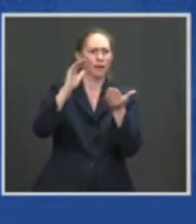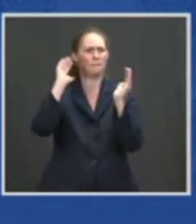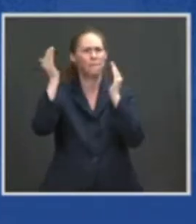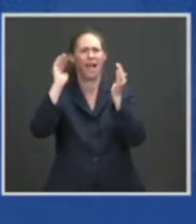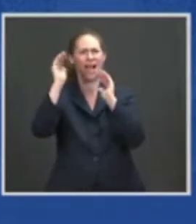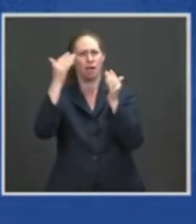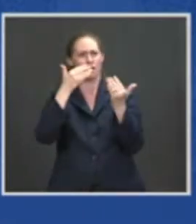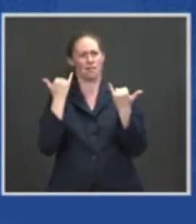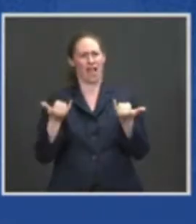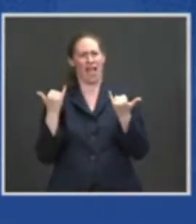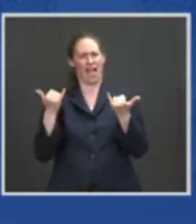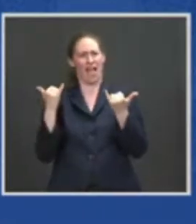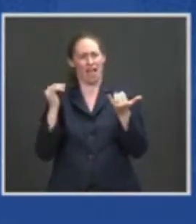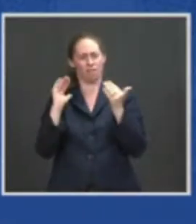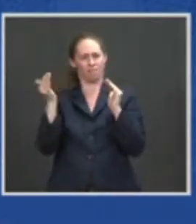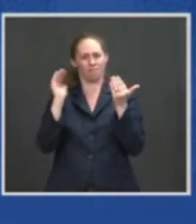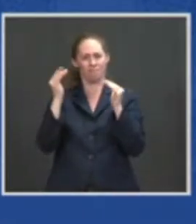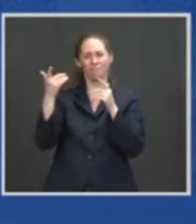the 10-year period